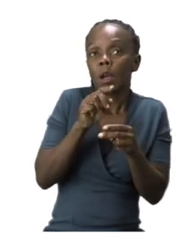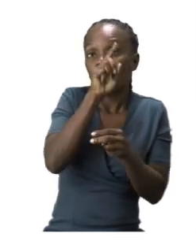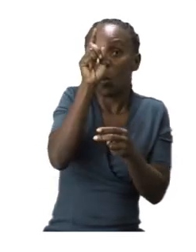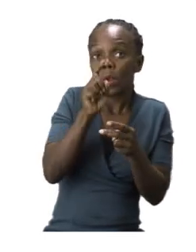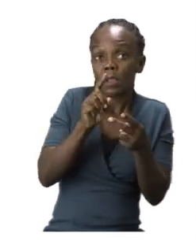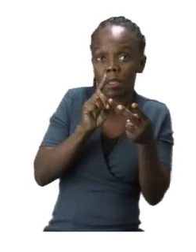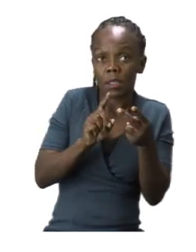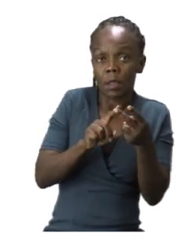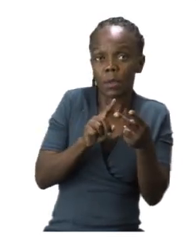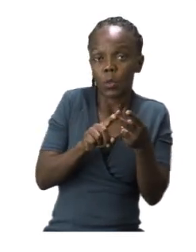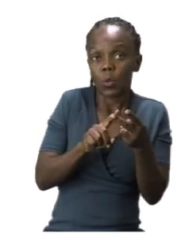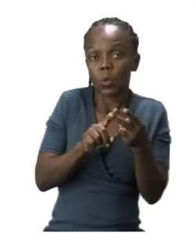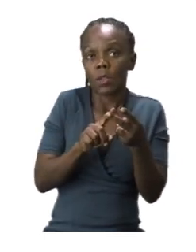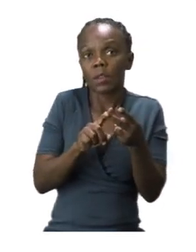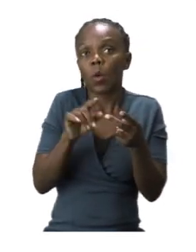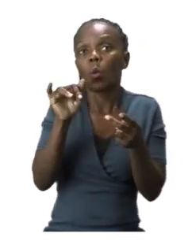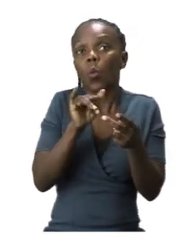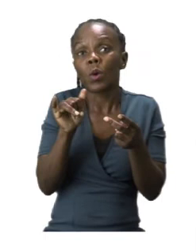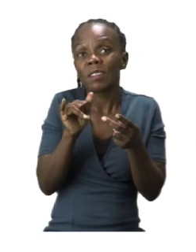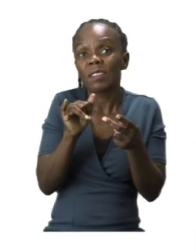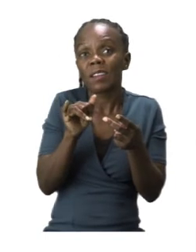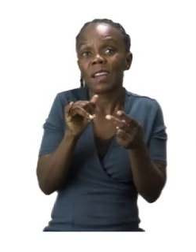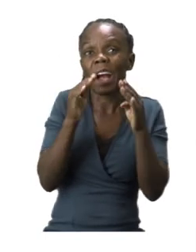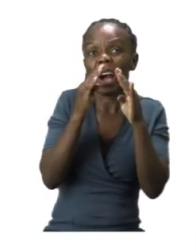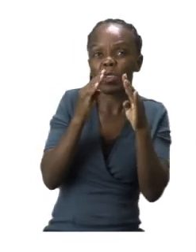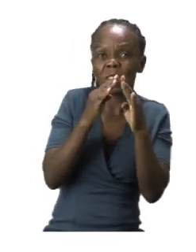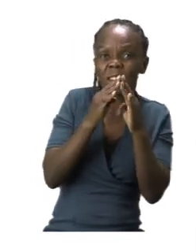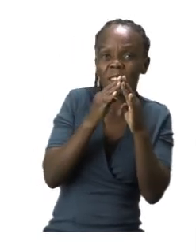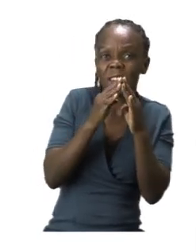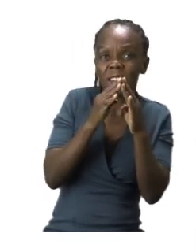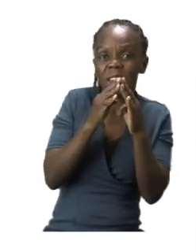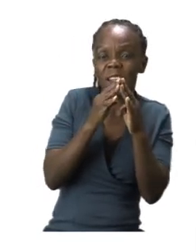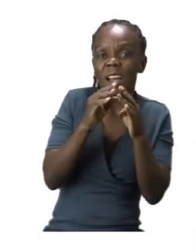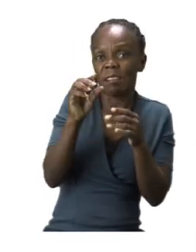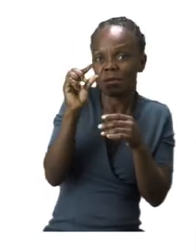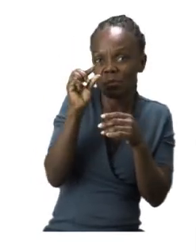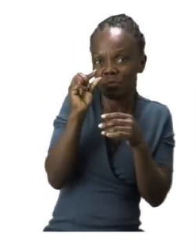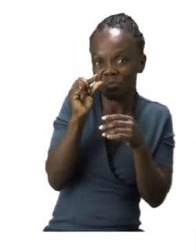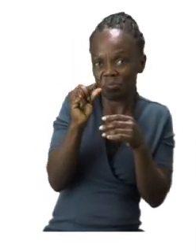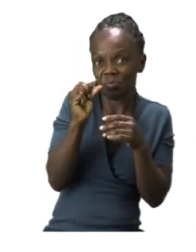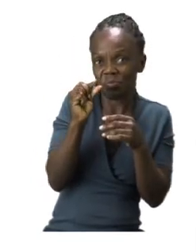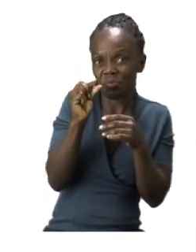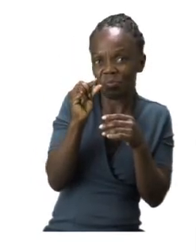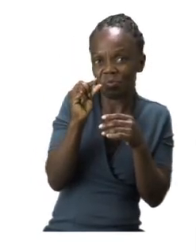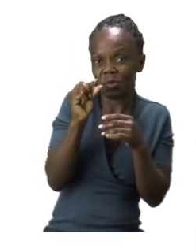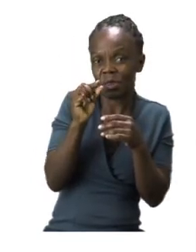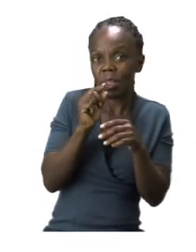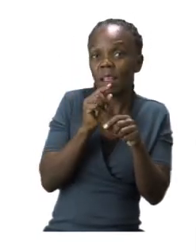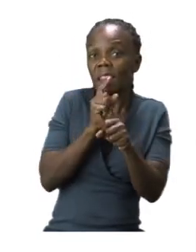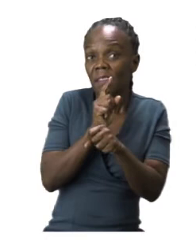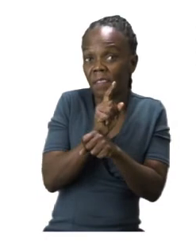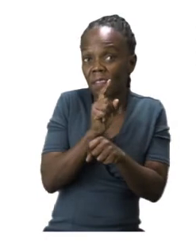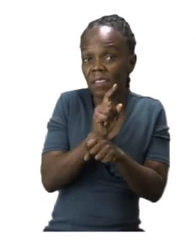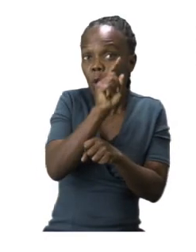fewer ones that you can see? Is it houses, tents, flats,